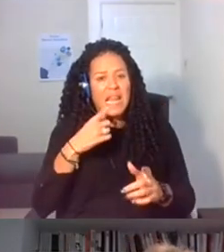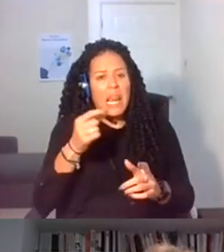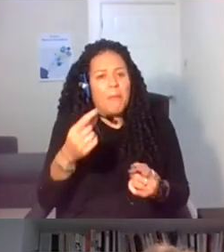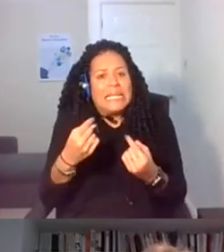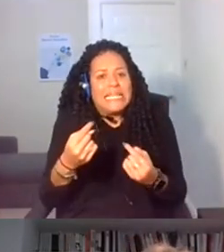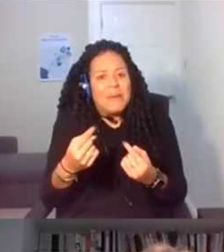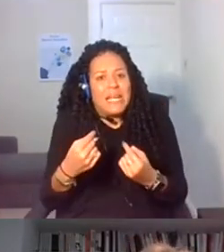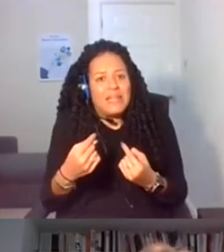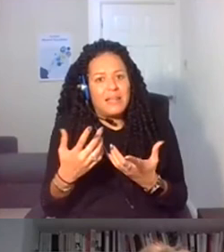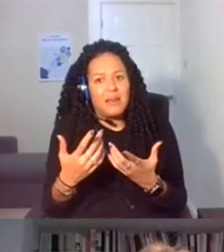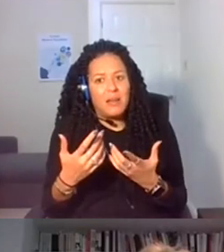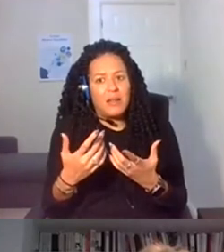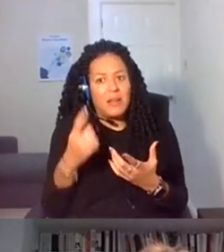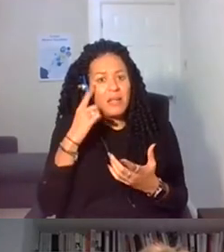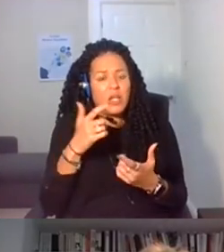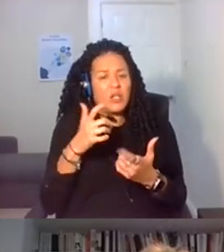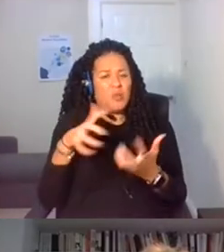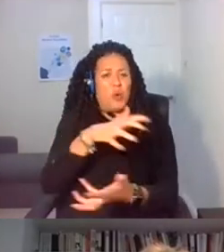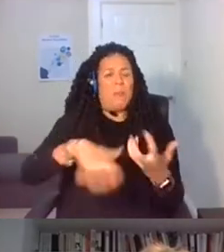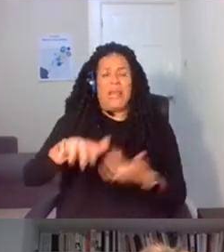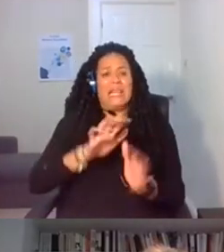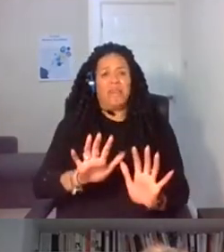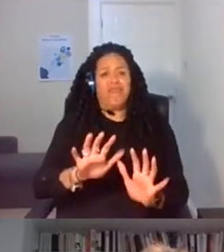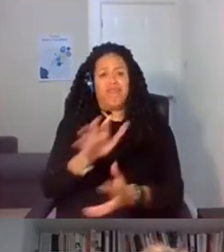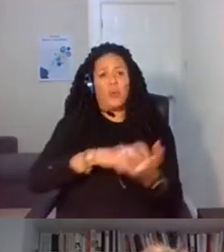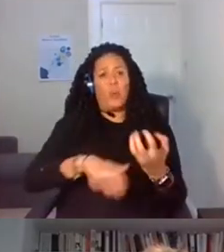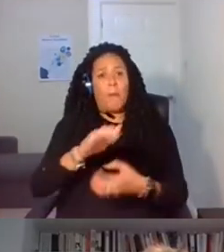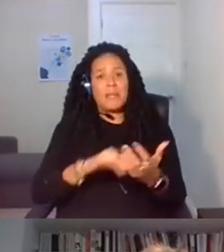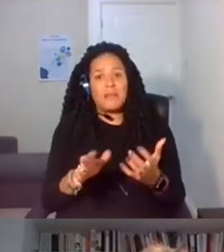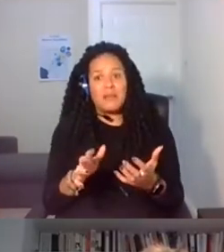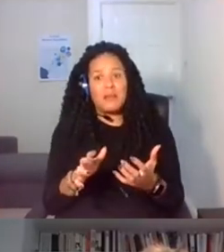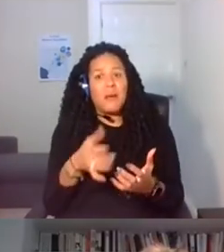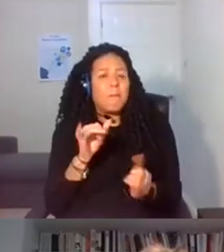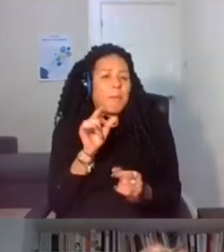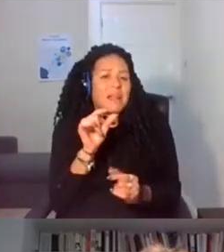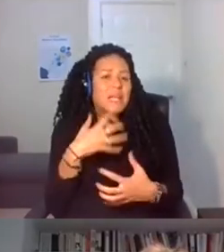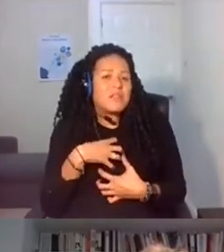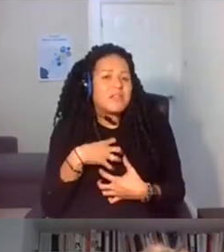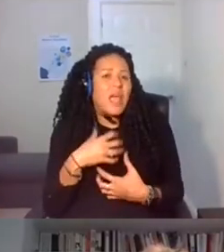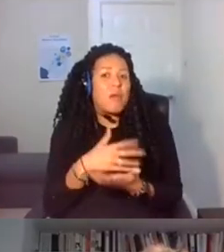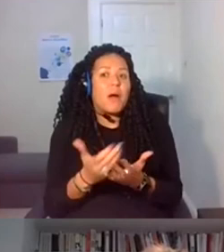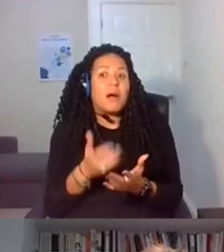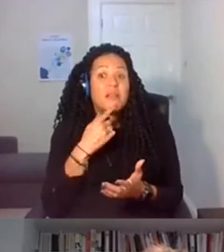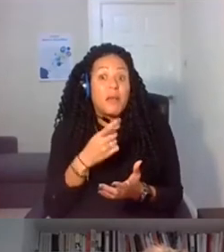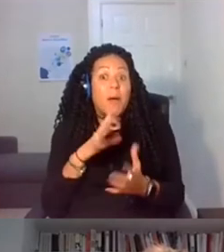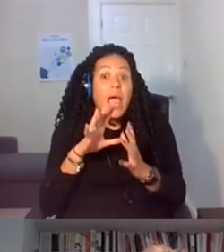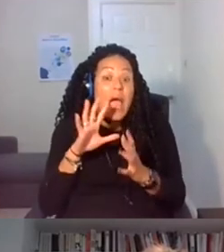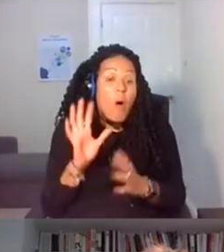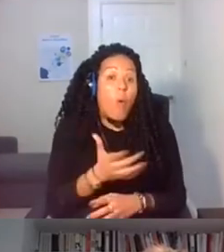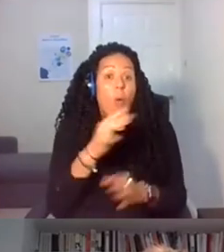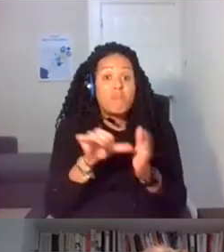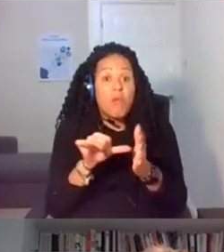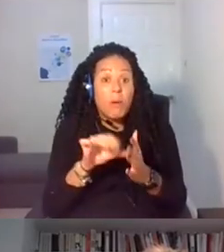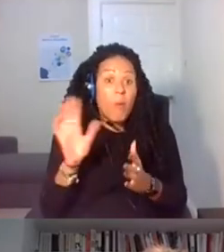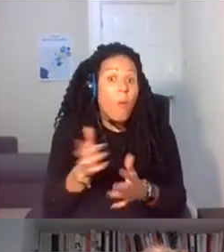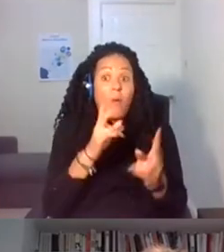intimidated and thinking, oh, it's too complicated for me. That may be the scary part. But actually, every problem, every topic can